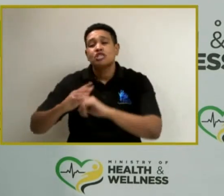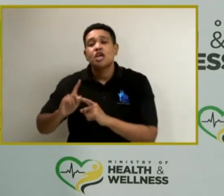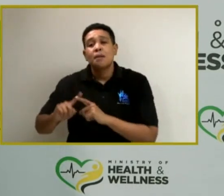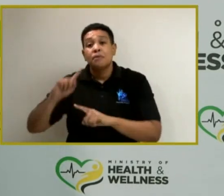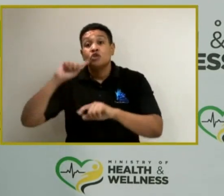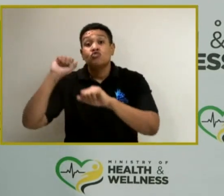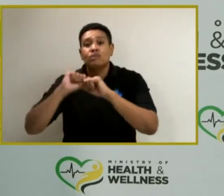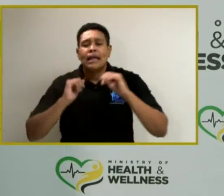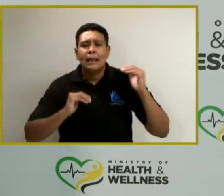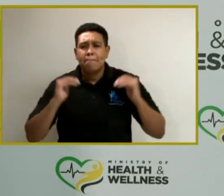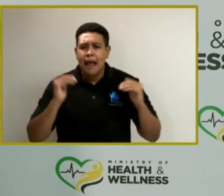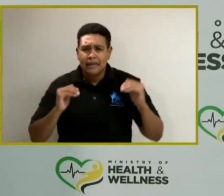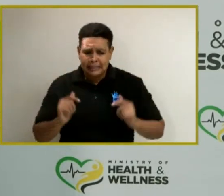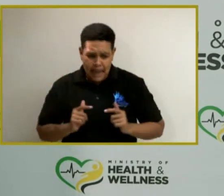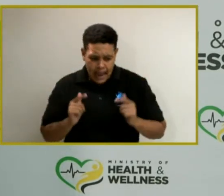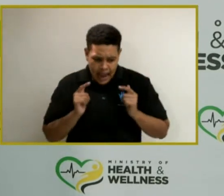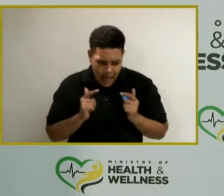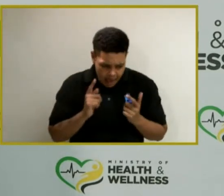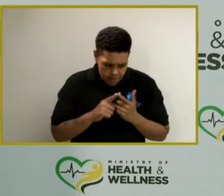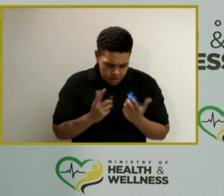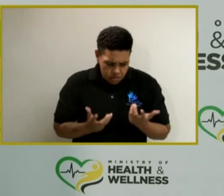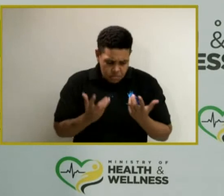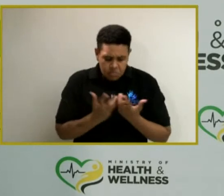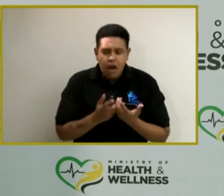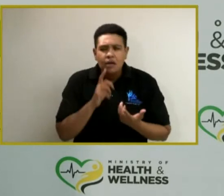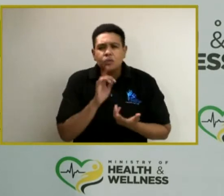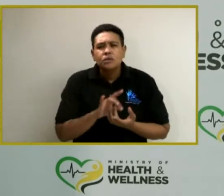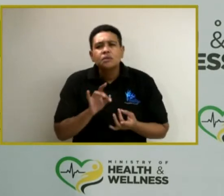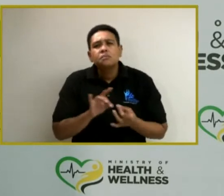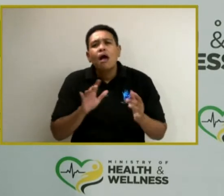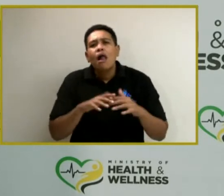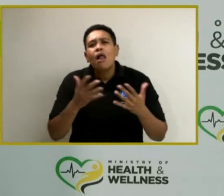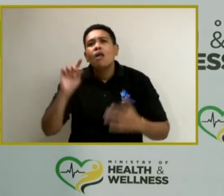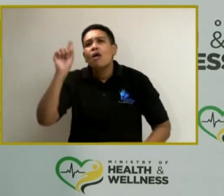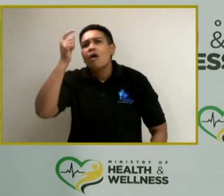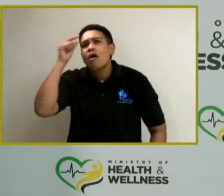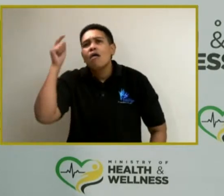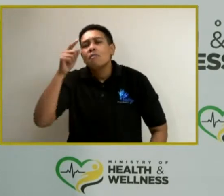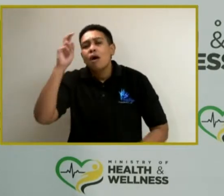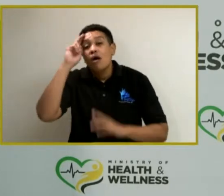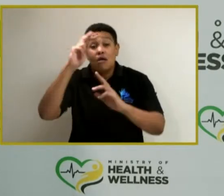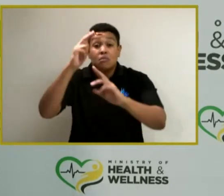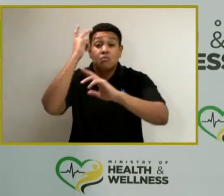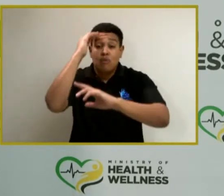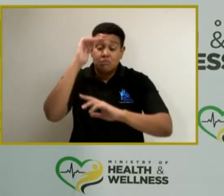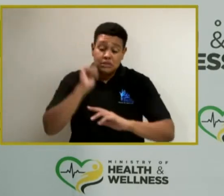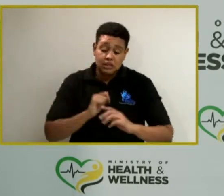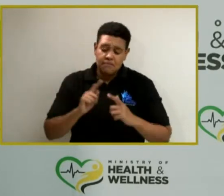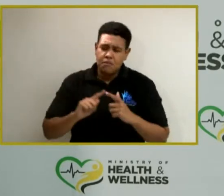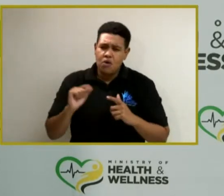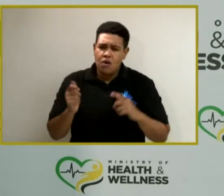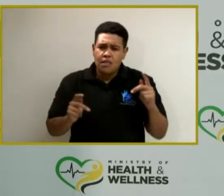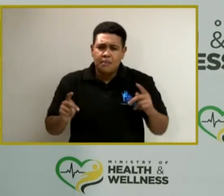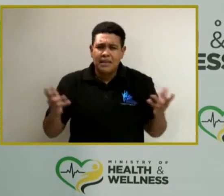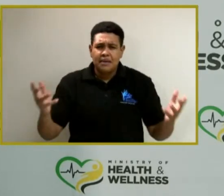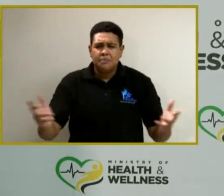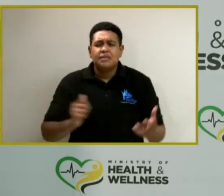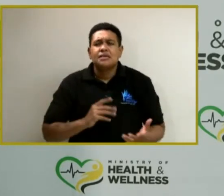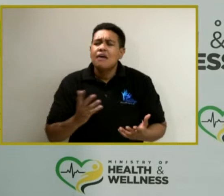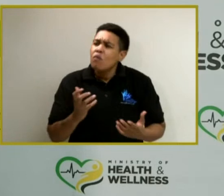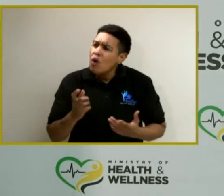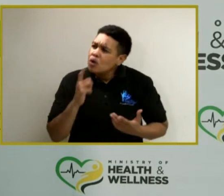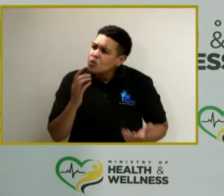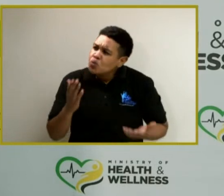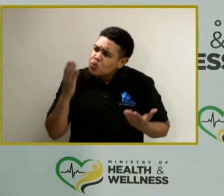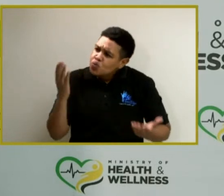balance the lives and the livelihoods that we speak a lot of, the government, the Honorable Prime Minister, myself, and others. And I just want to